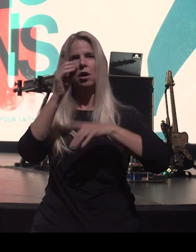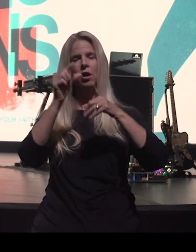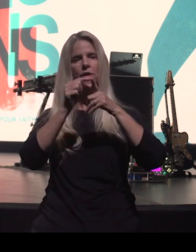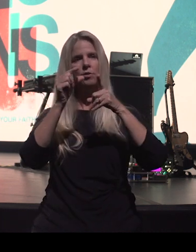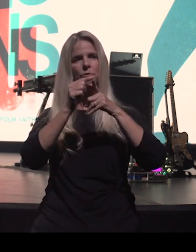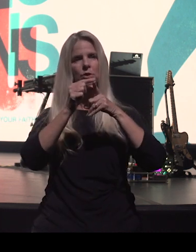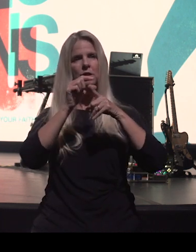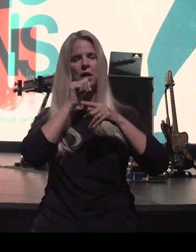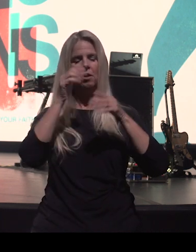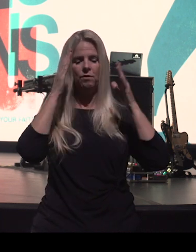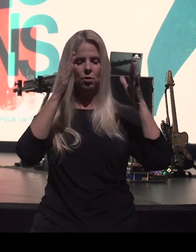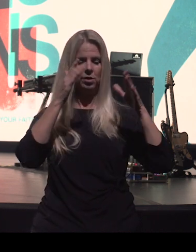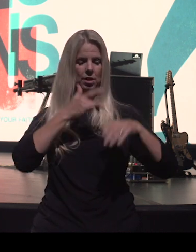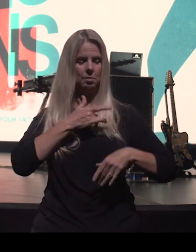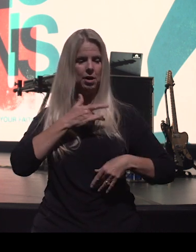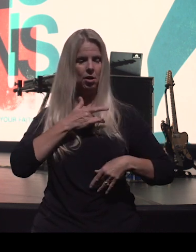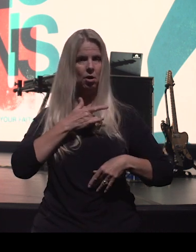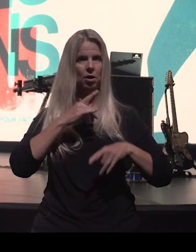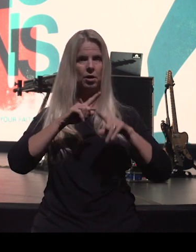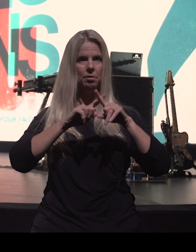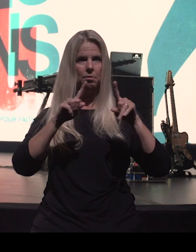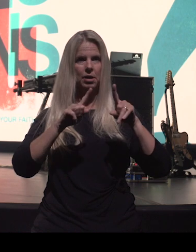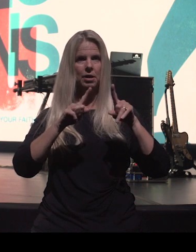telling me to do and it doesn't line up with God's word.